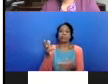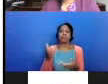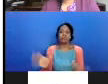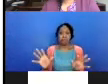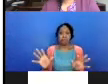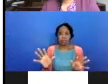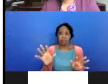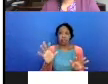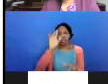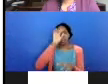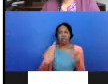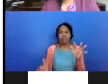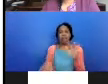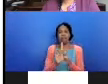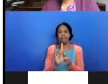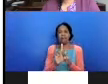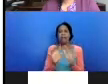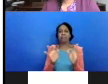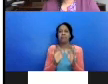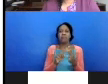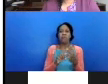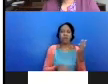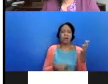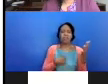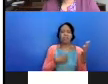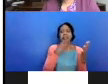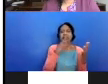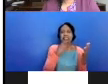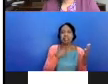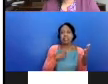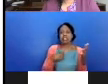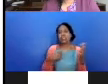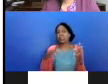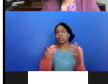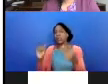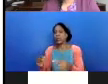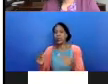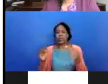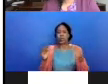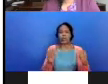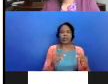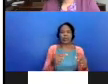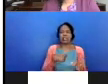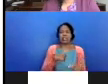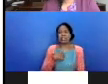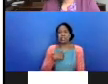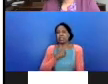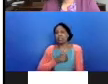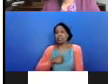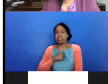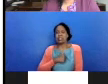with the damage that they've done. Um, Part of what we did was, and when guys would try and